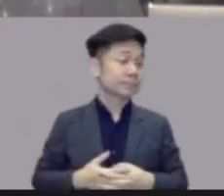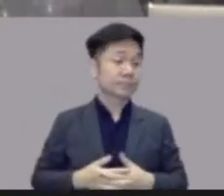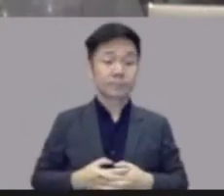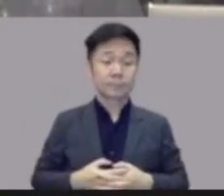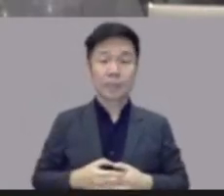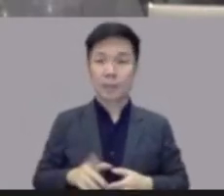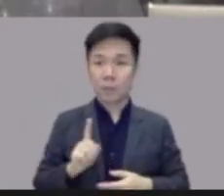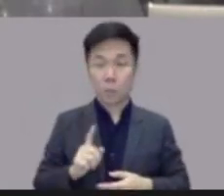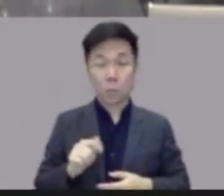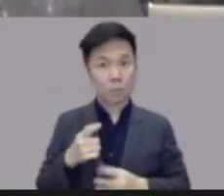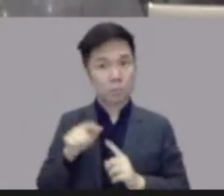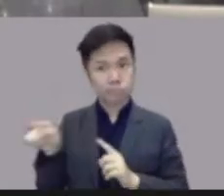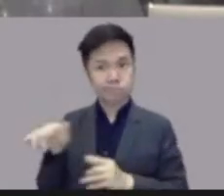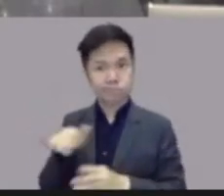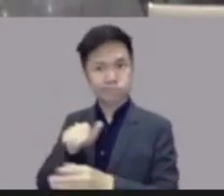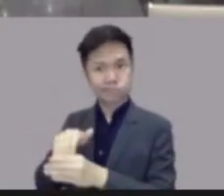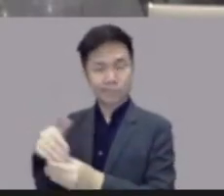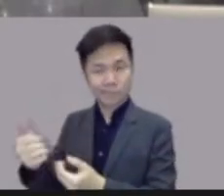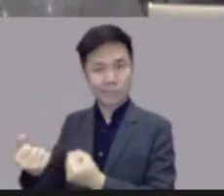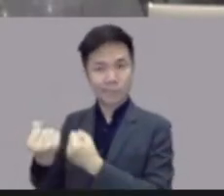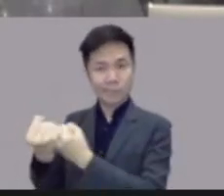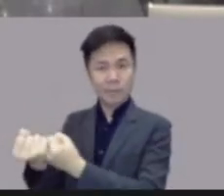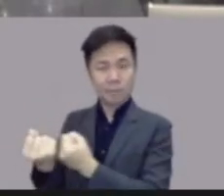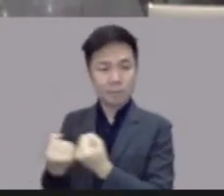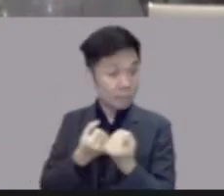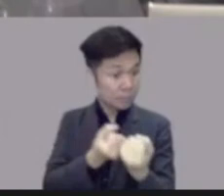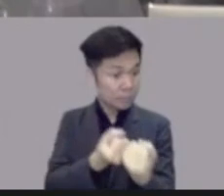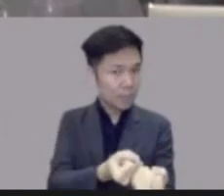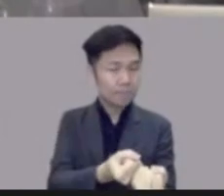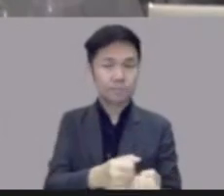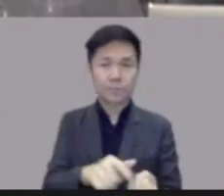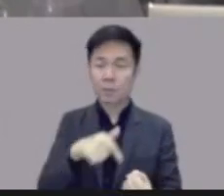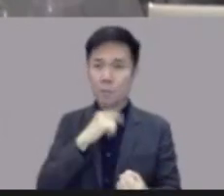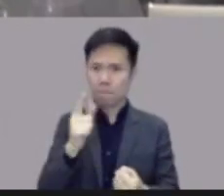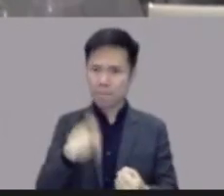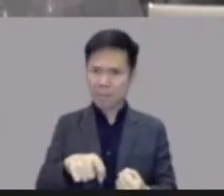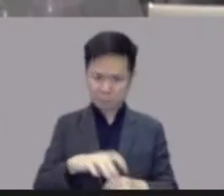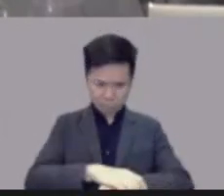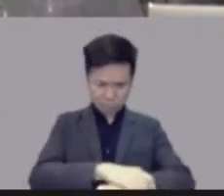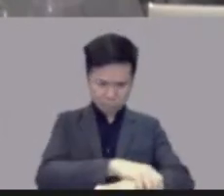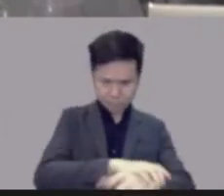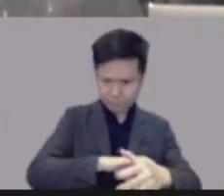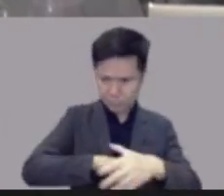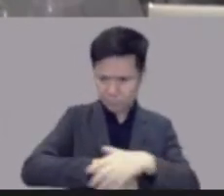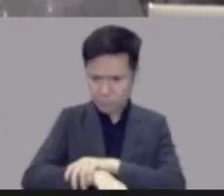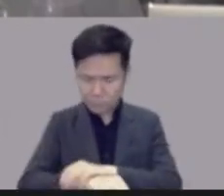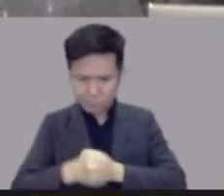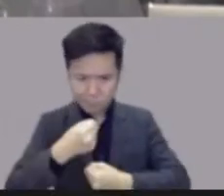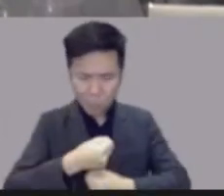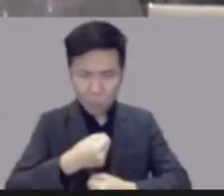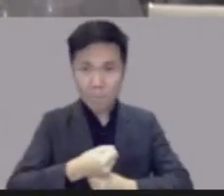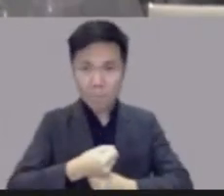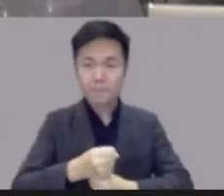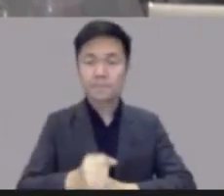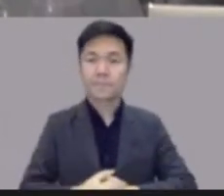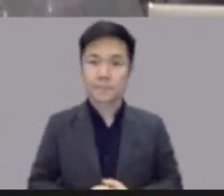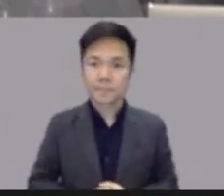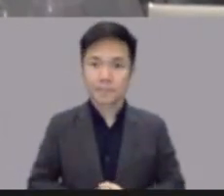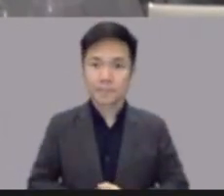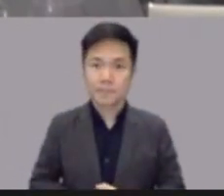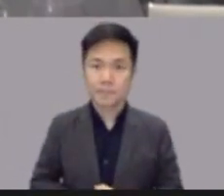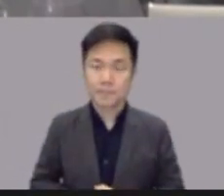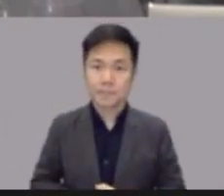must adjust our posters to become more proactive and self-determined the government actions Regional